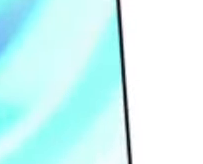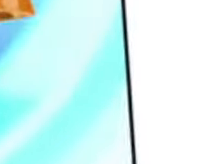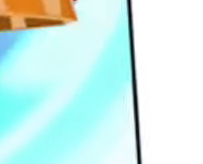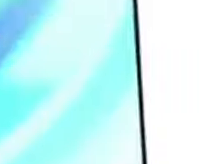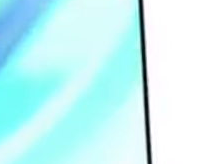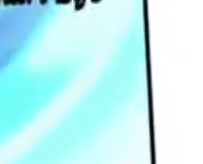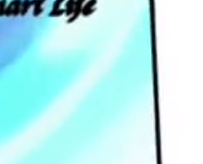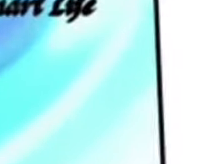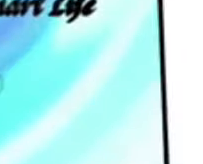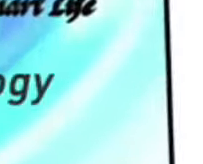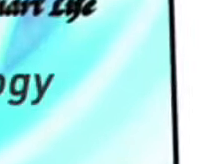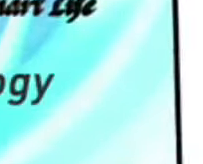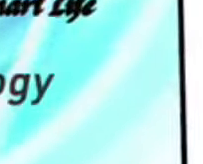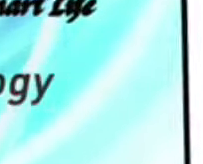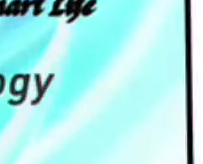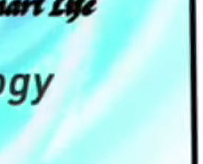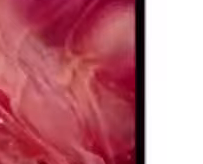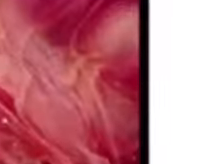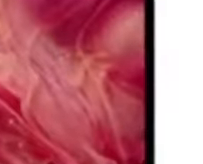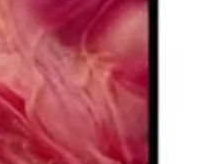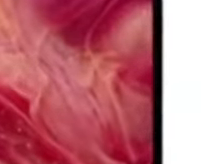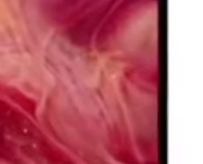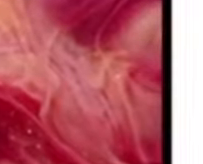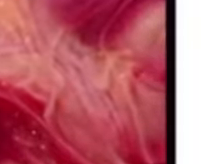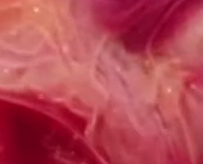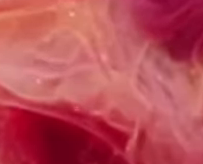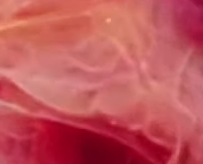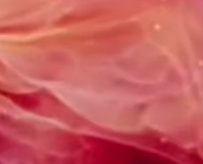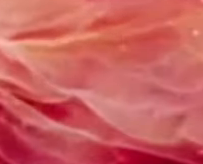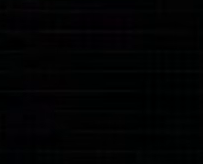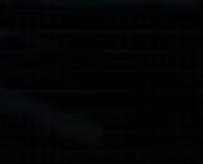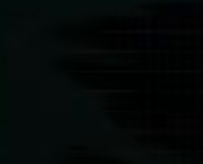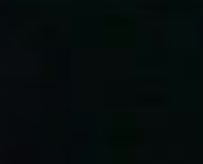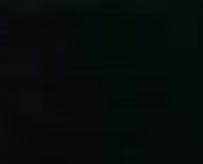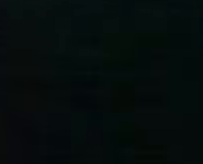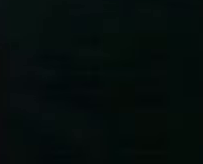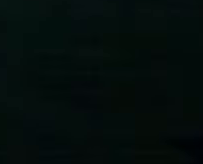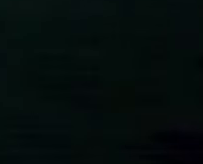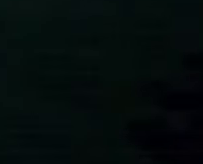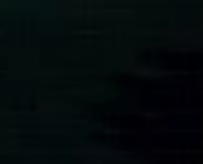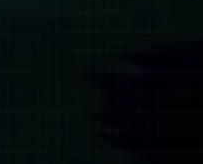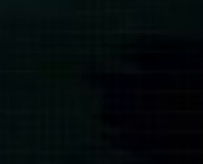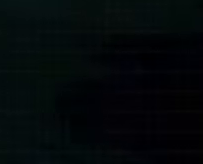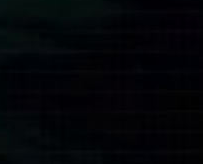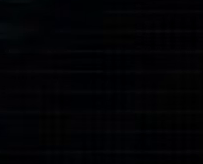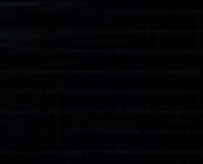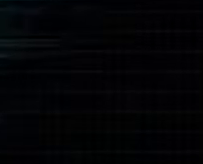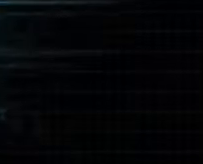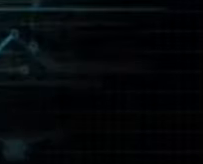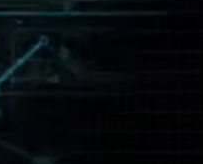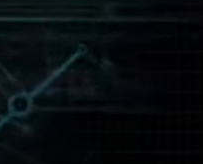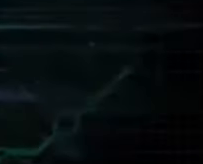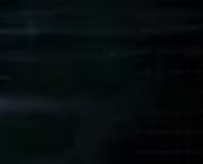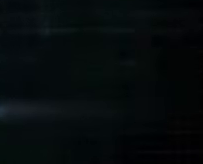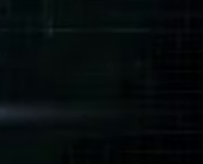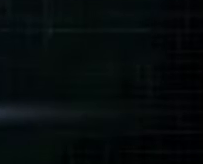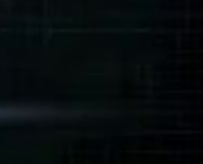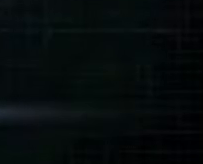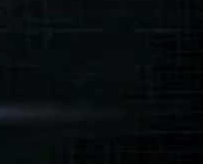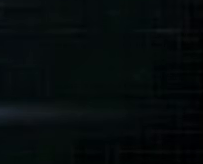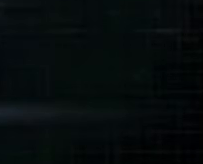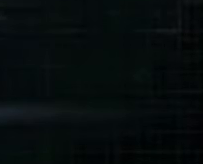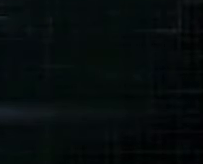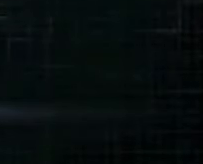Magic has hit your imagination of TV. A brand new Vitron TV with StarTimes Inside technology. New TV innovation with an